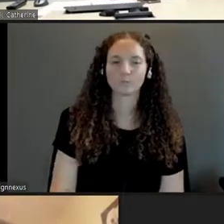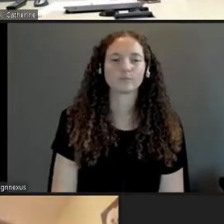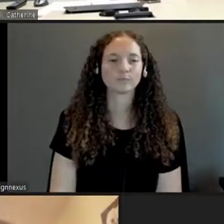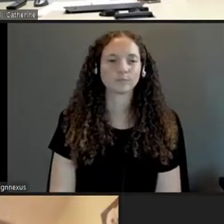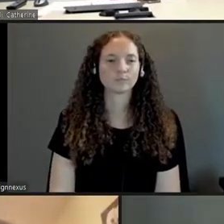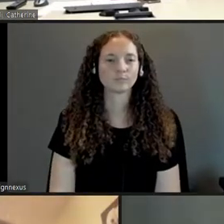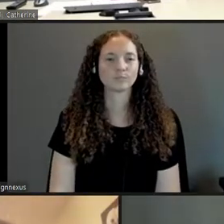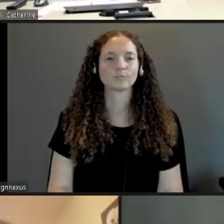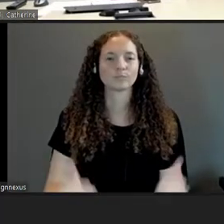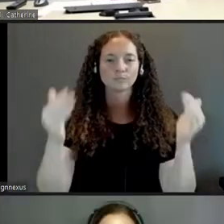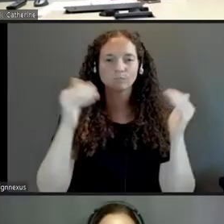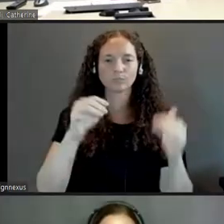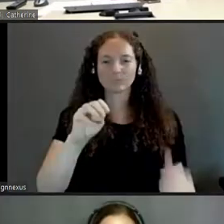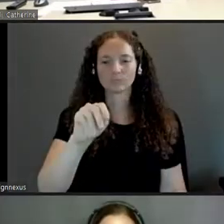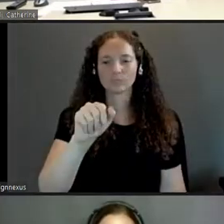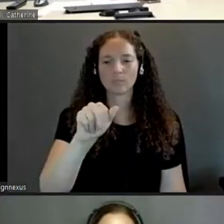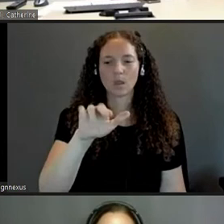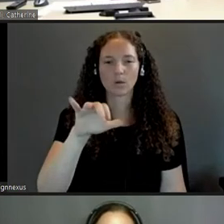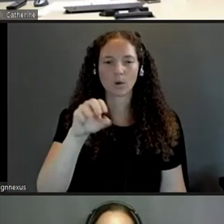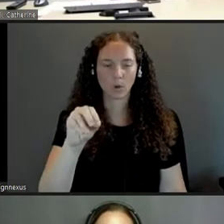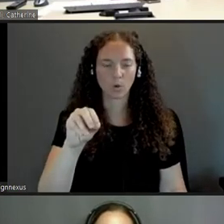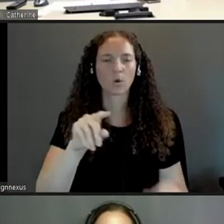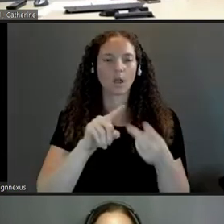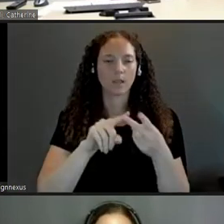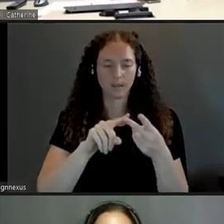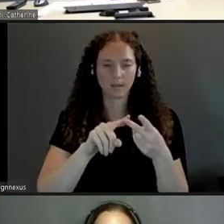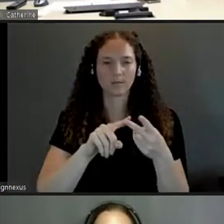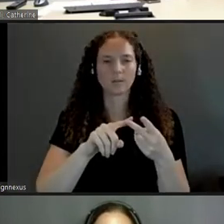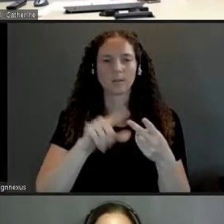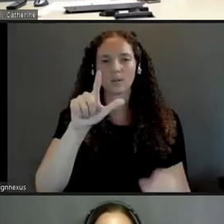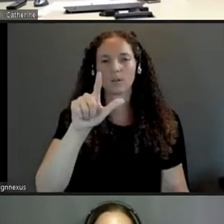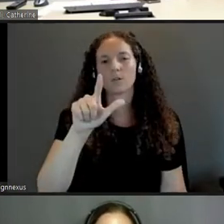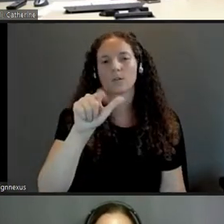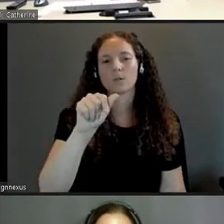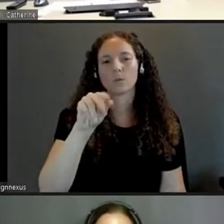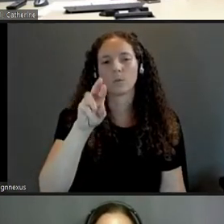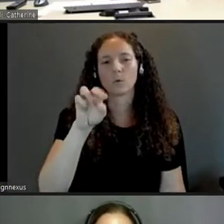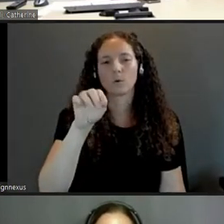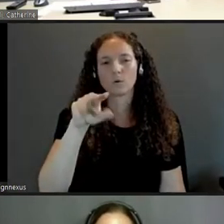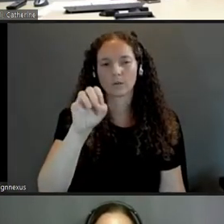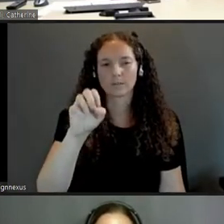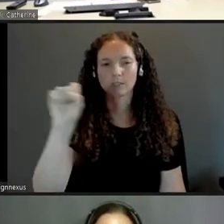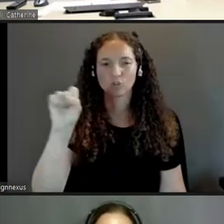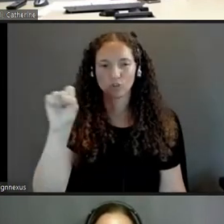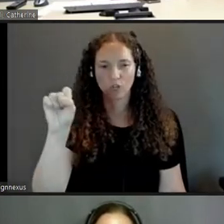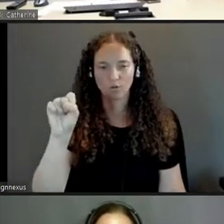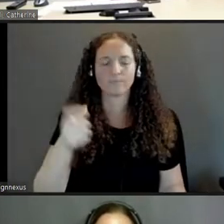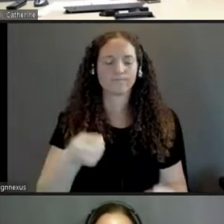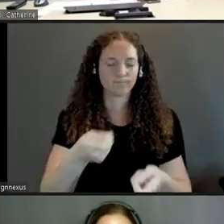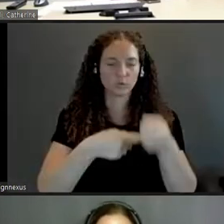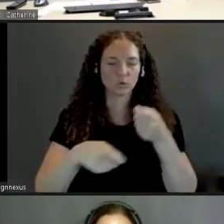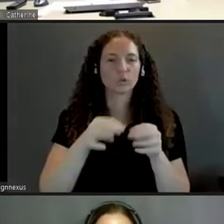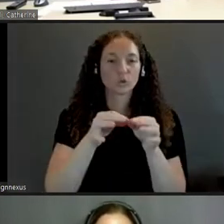have Marios Michaelides, followed by Lawrence Shire.